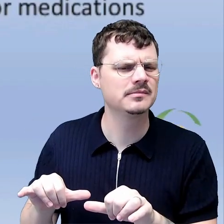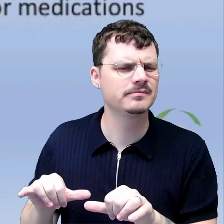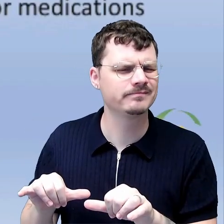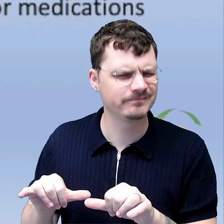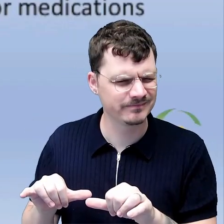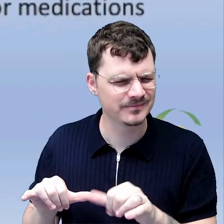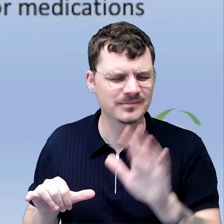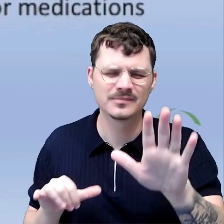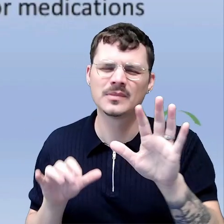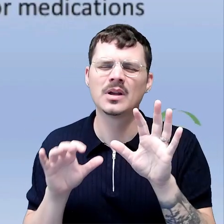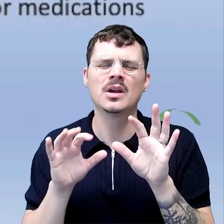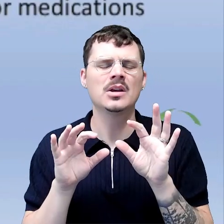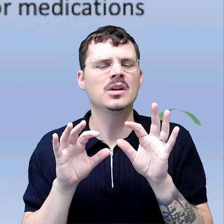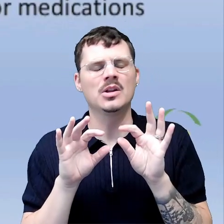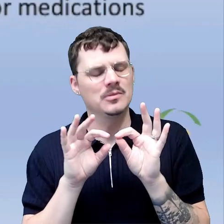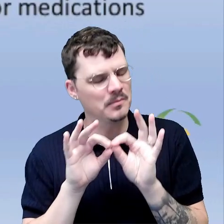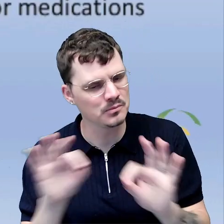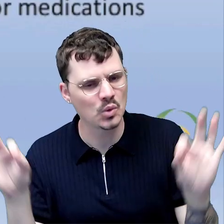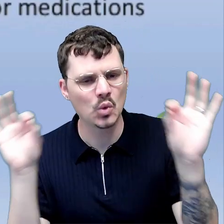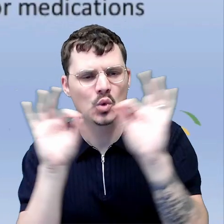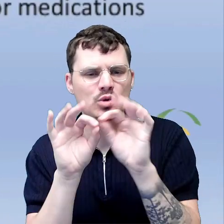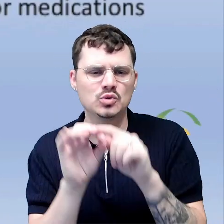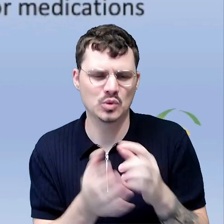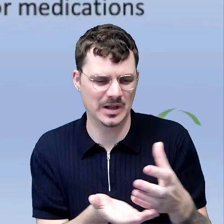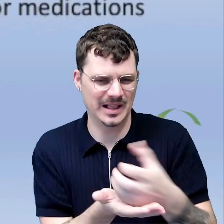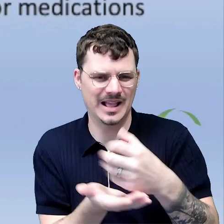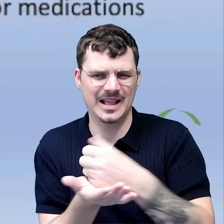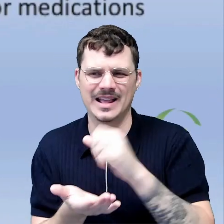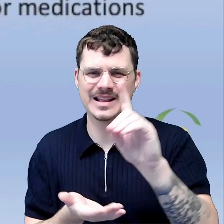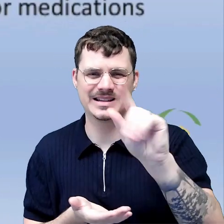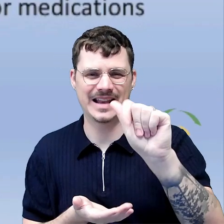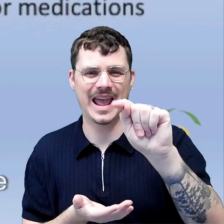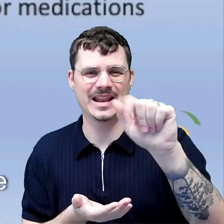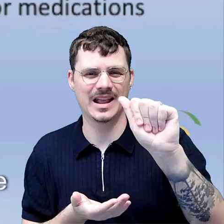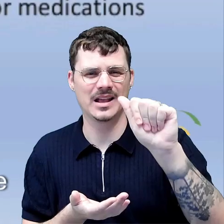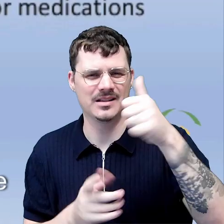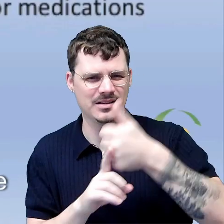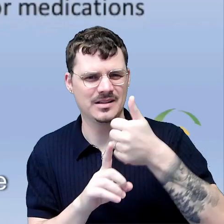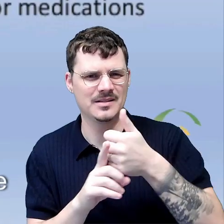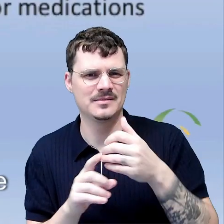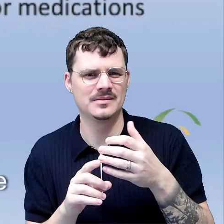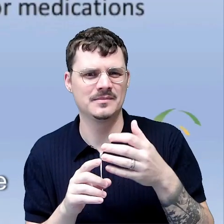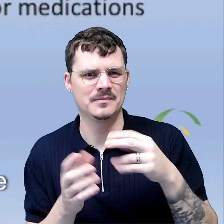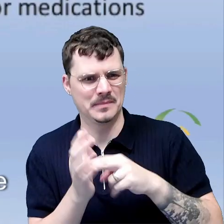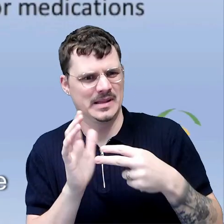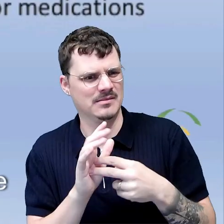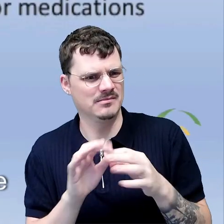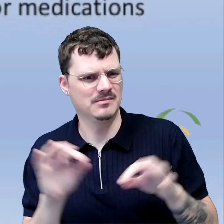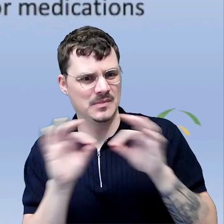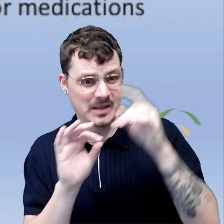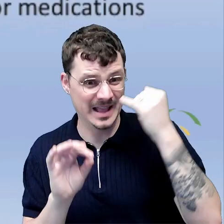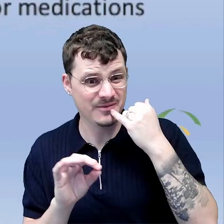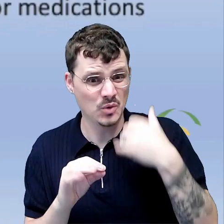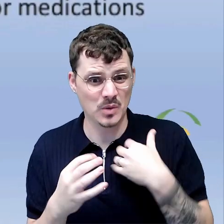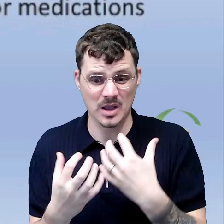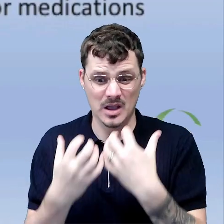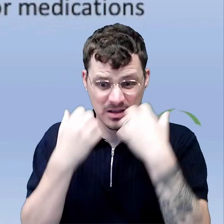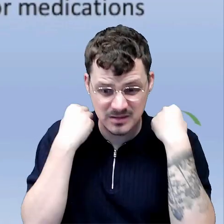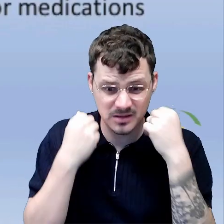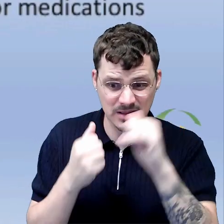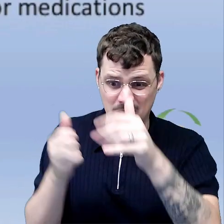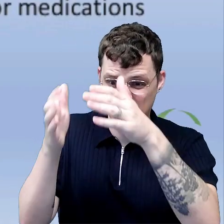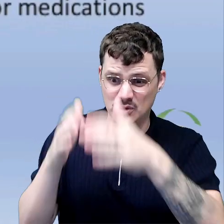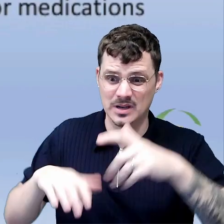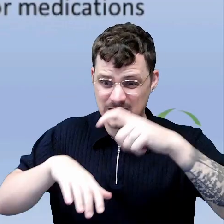that's part of the reason why it's so important, critically important, to collect data that means something. Because if we're taking up a person's time and energy with something